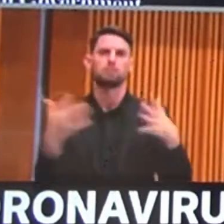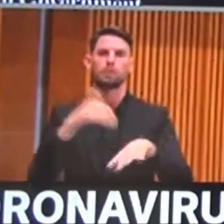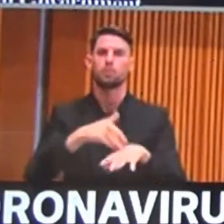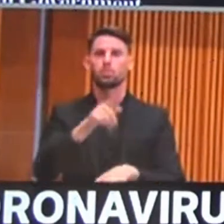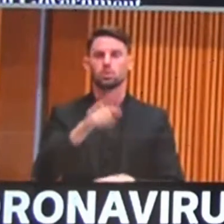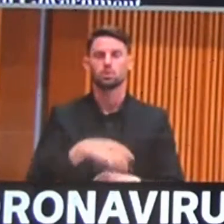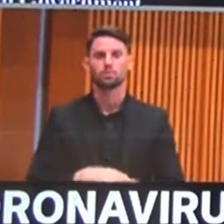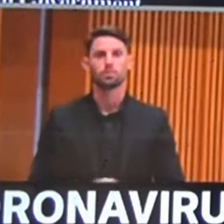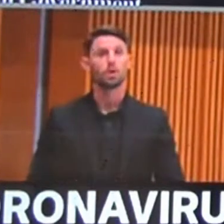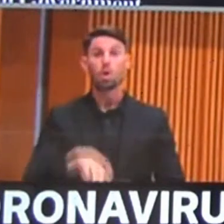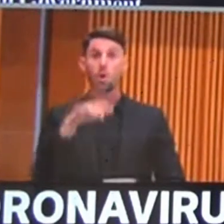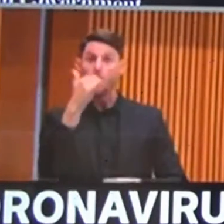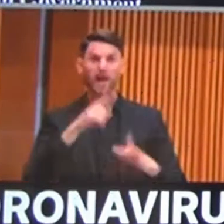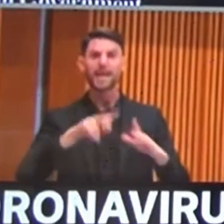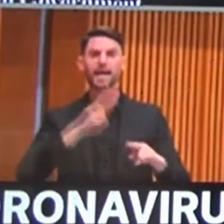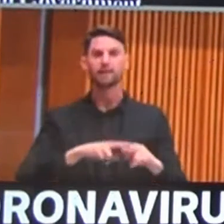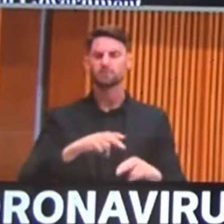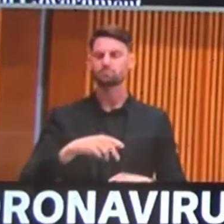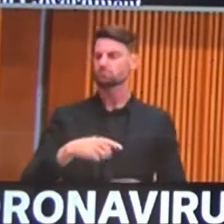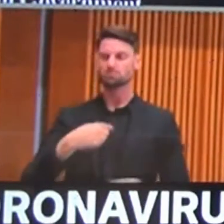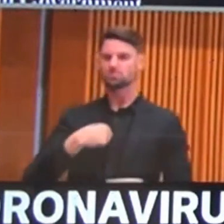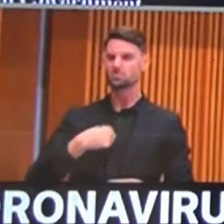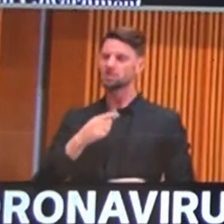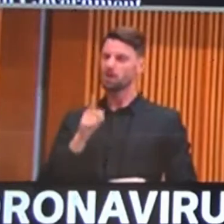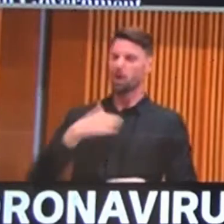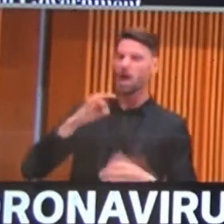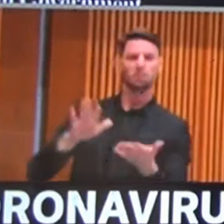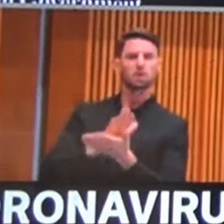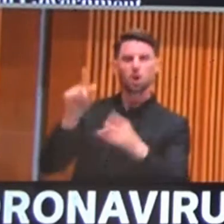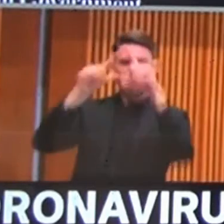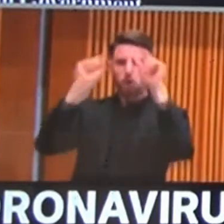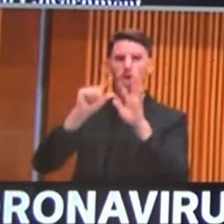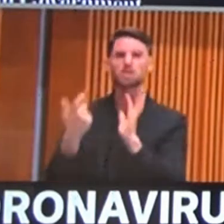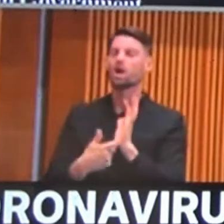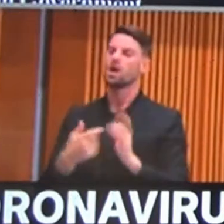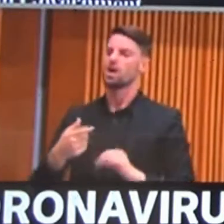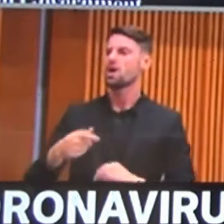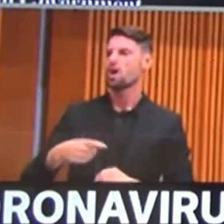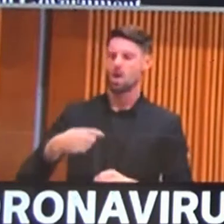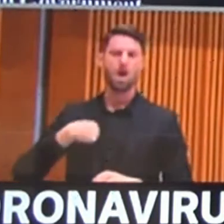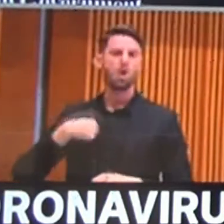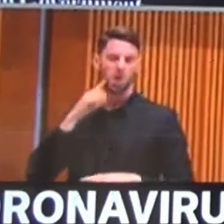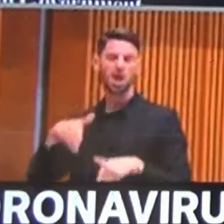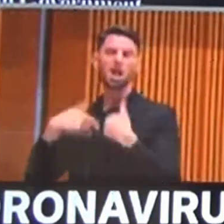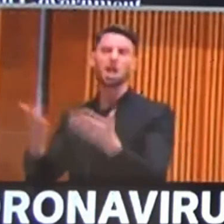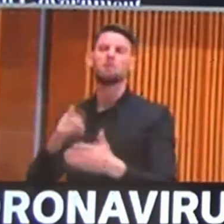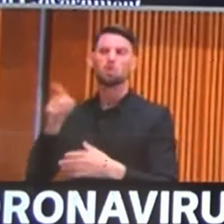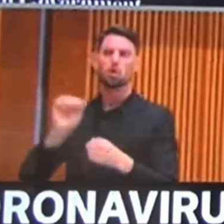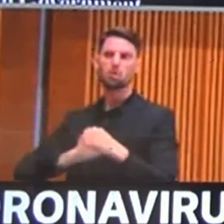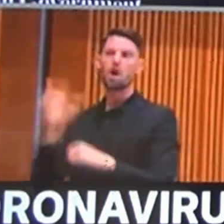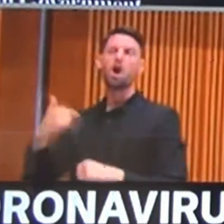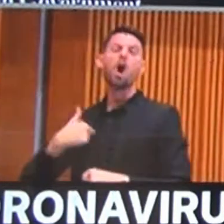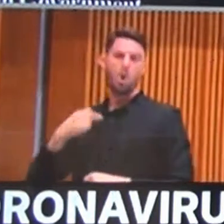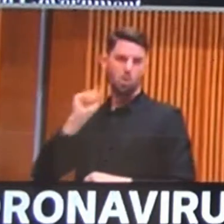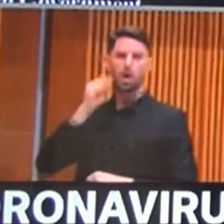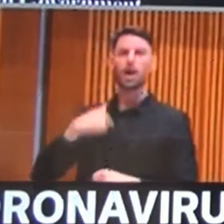offence to cause someone else to fear that they are having transmitted to them the virus, for example by coughing